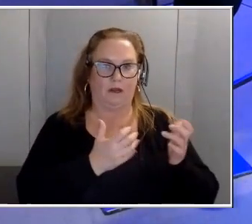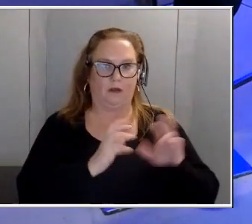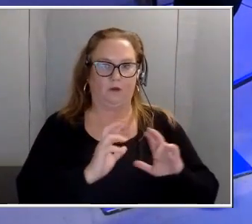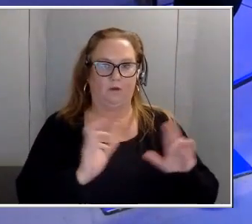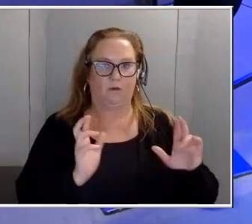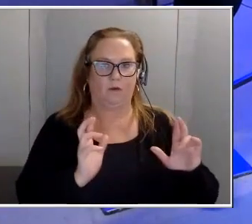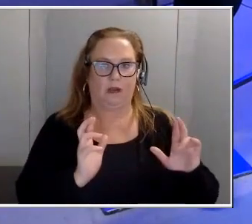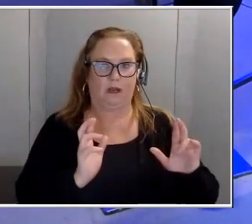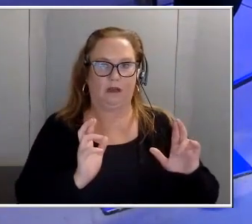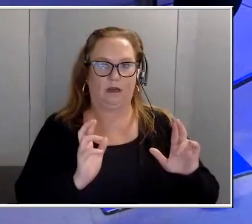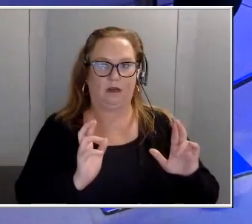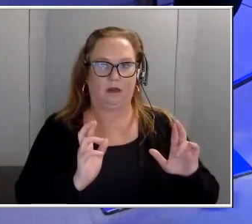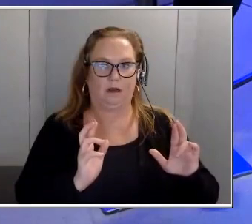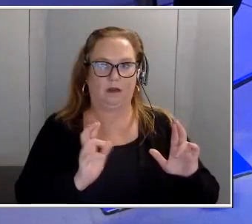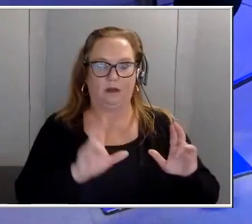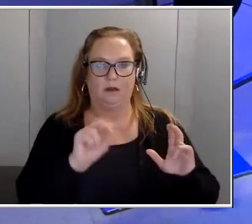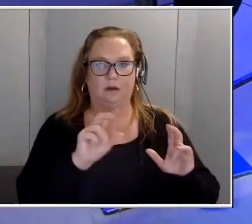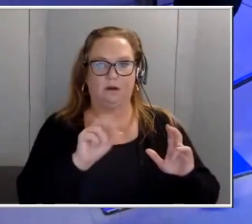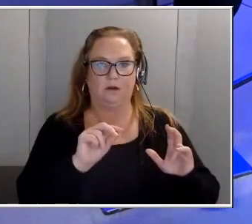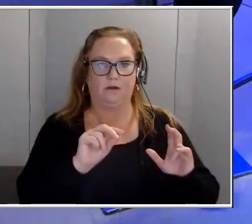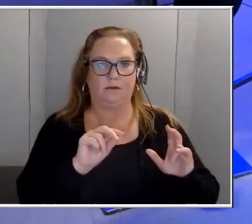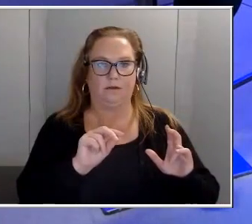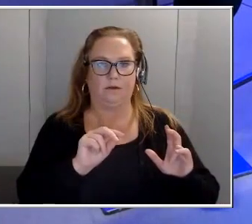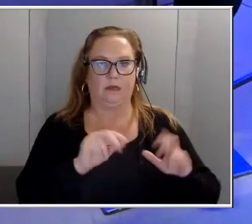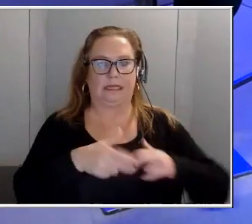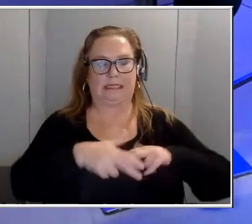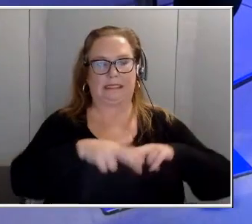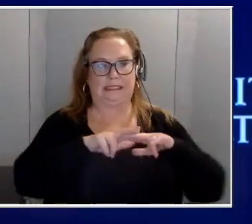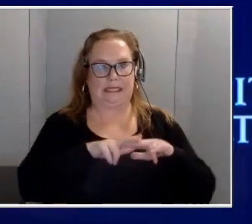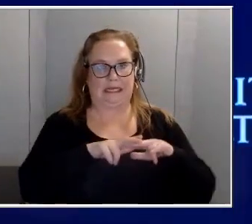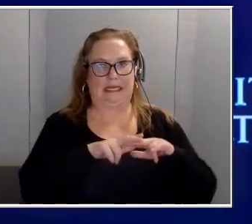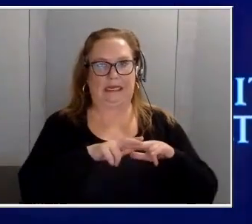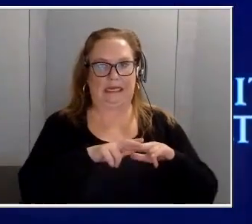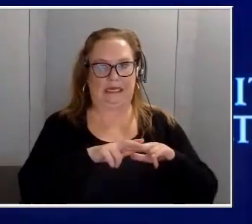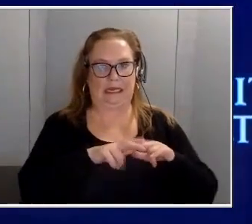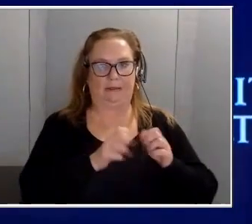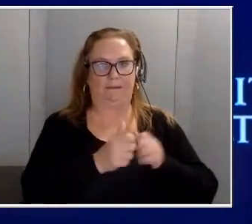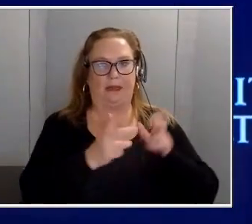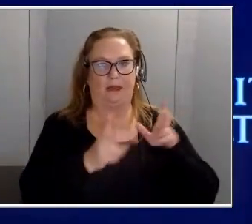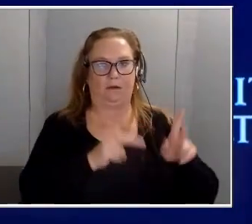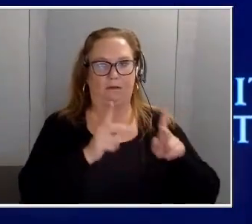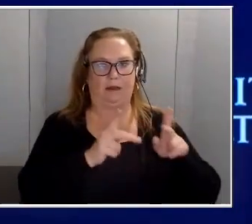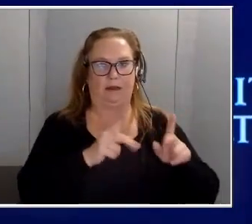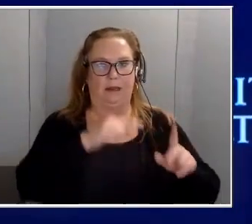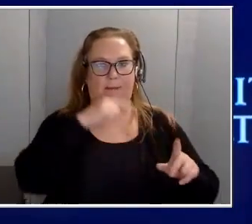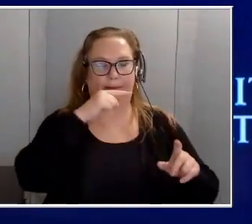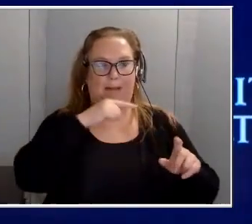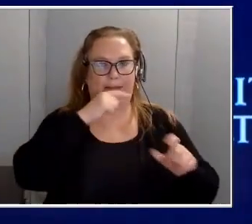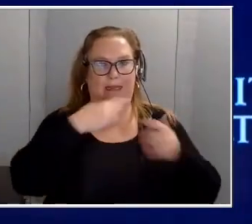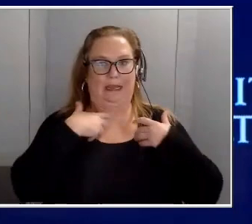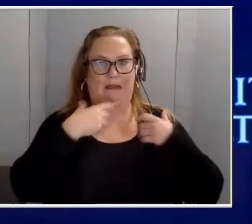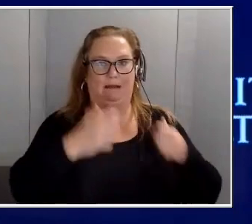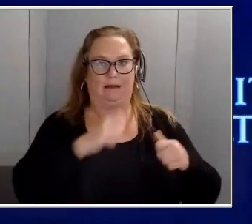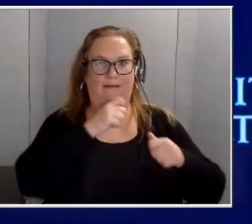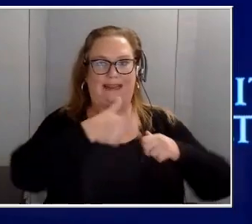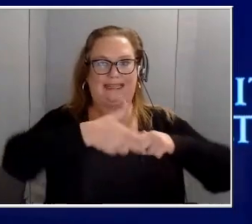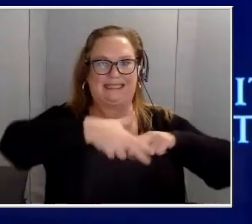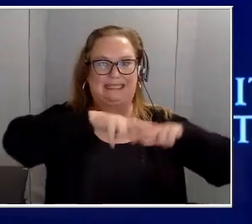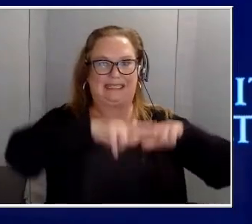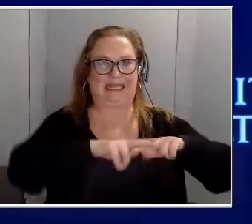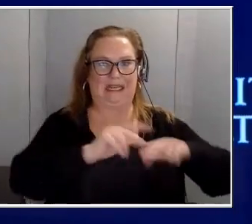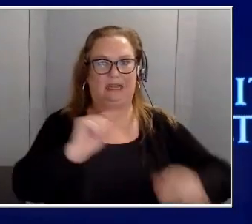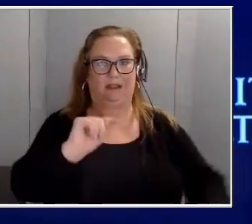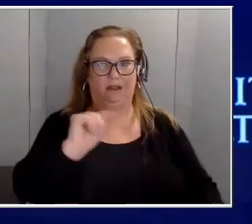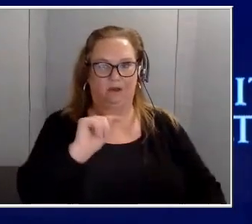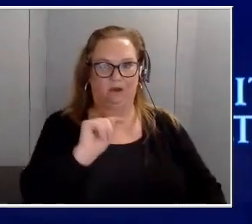then go? Not necessarily. You just want to be sitting instead of, I think a lot of women, especially in public, have this habit of not sitting on the toilet.